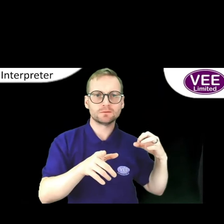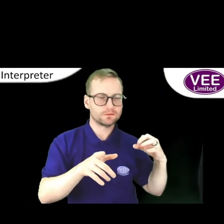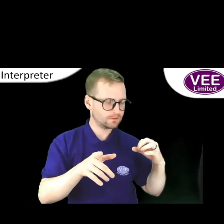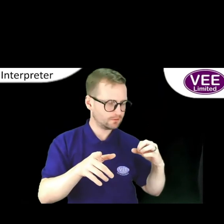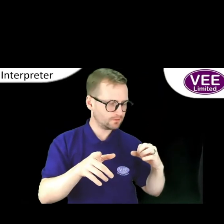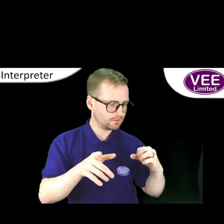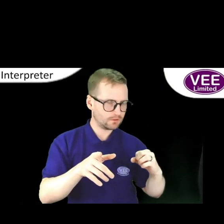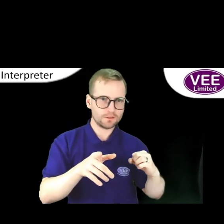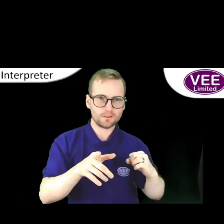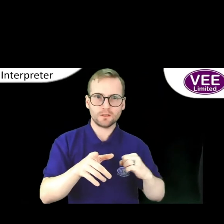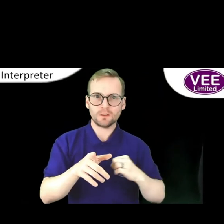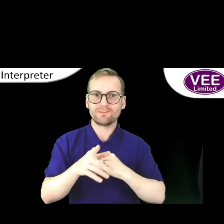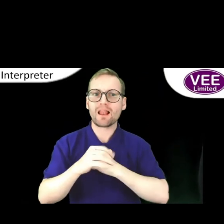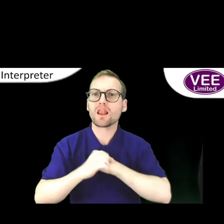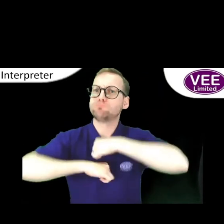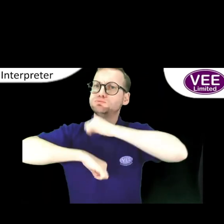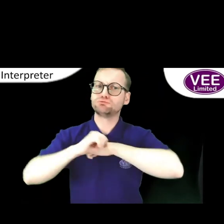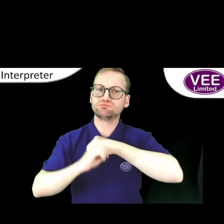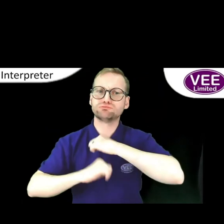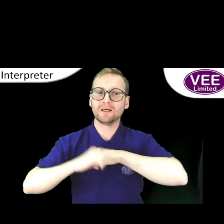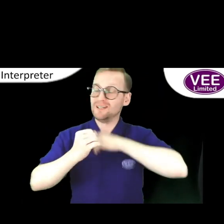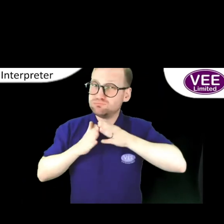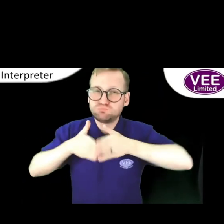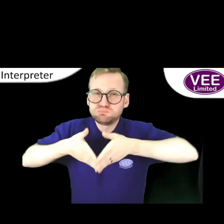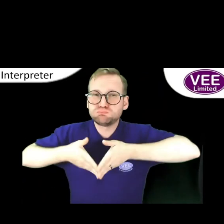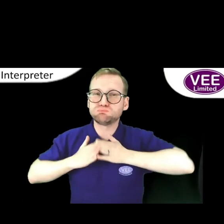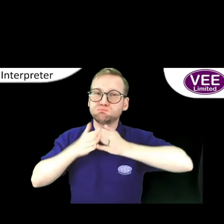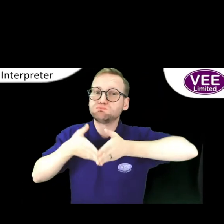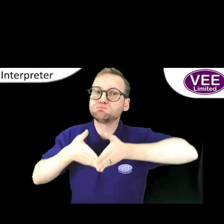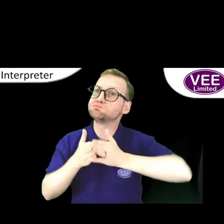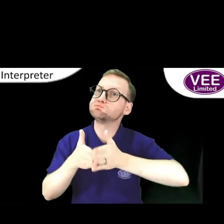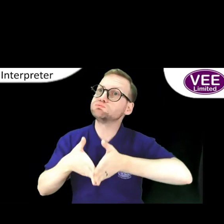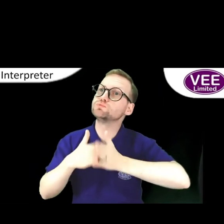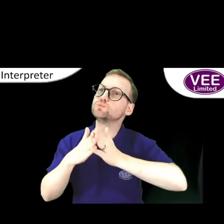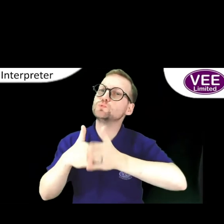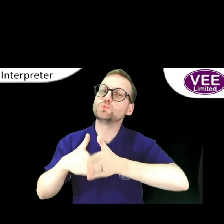The engines kicked and they roared us out to sea.